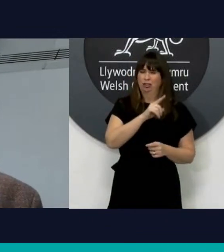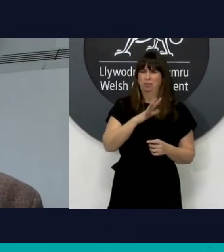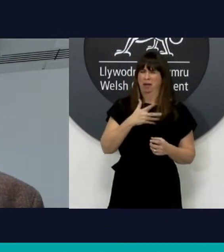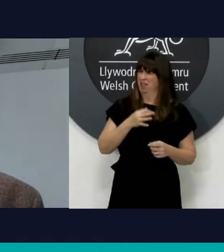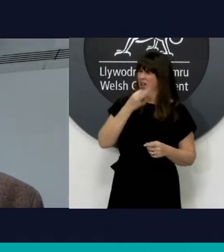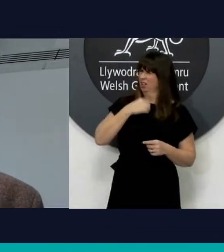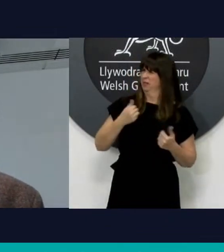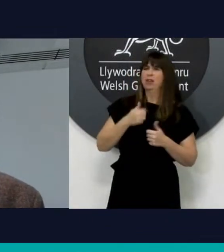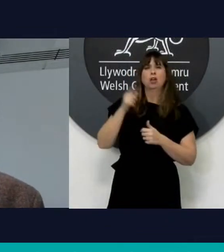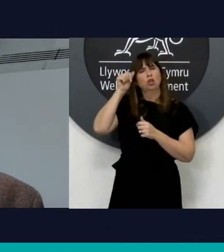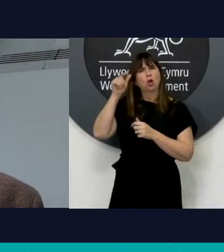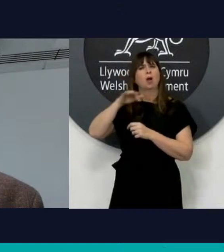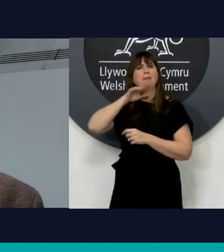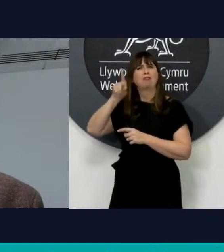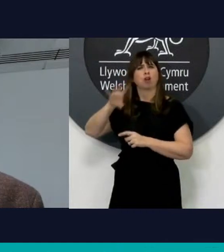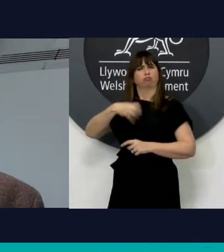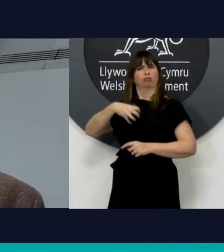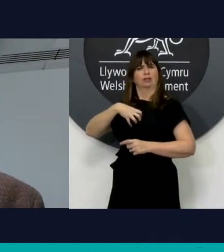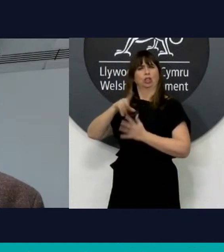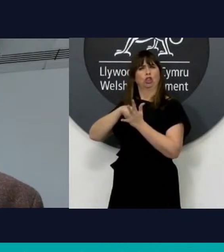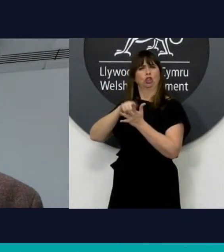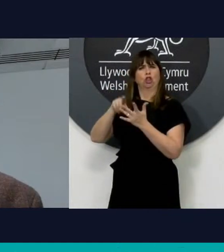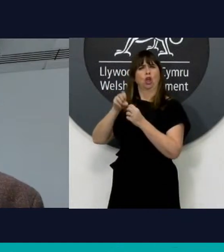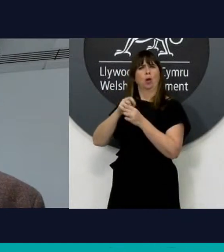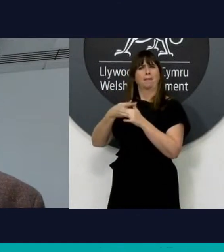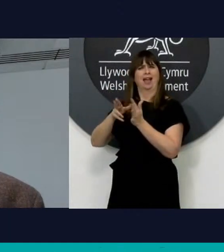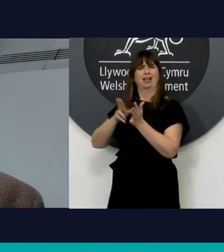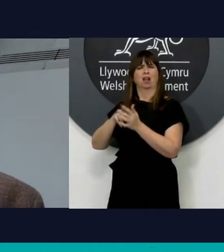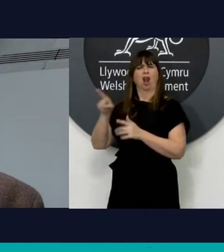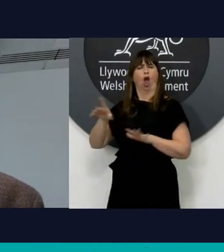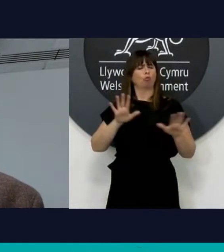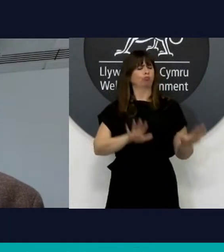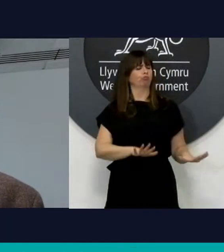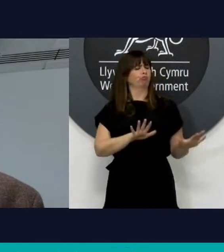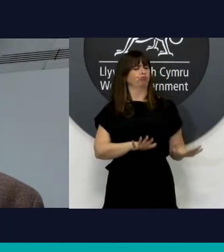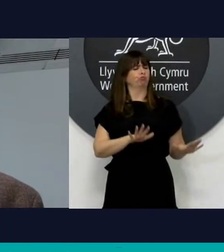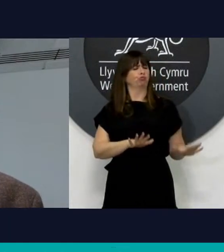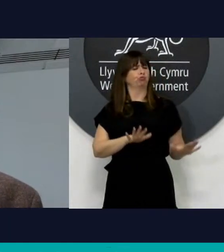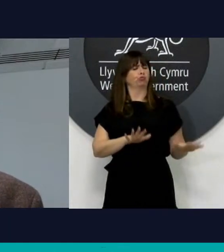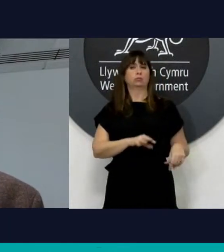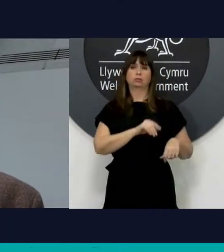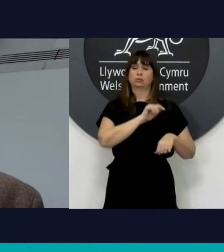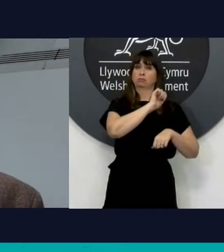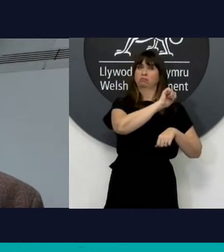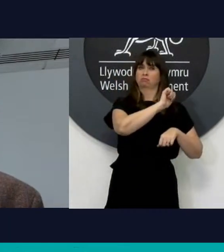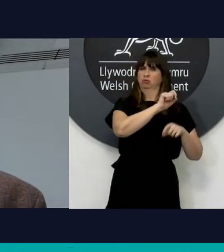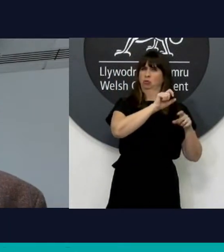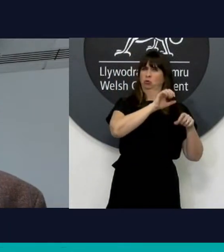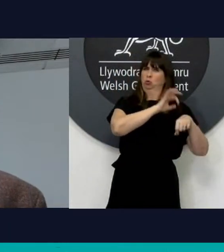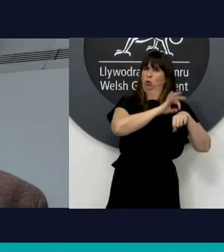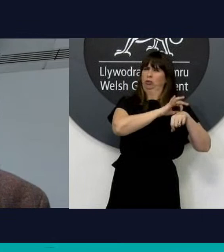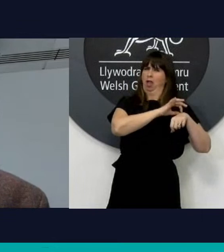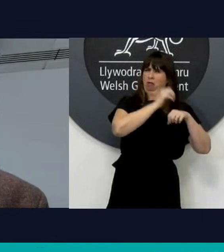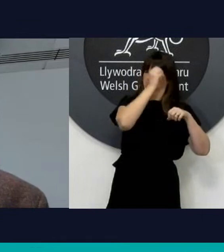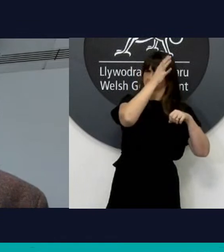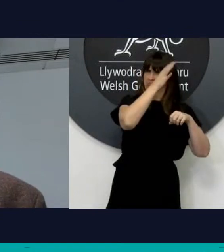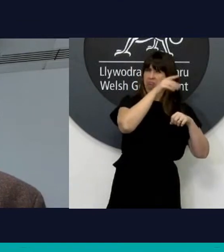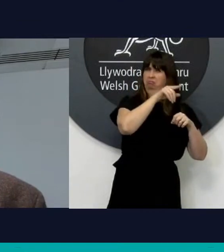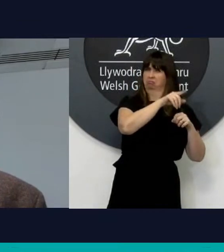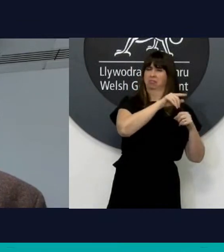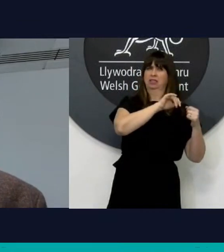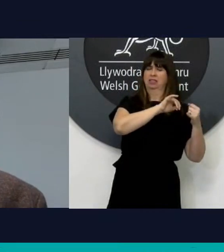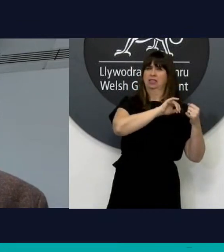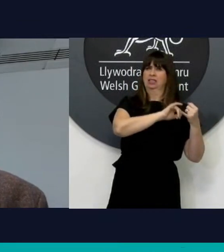But Joe Biden has said there's no need to panic. Doctors in South Africa say that, or certainly suggest that we in the UK